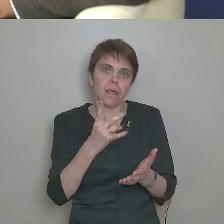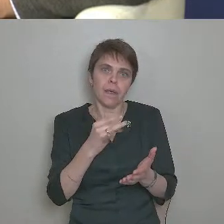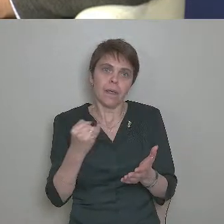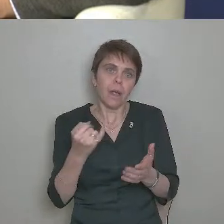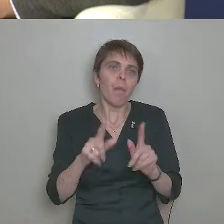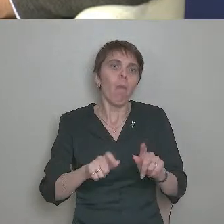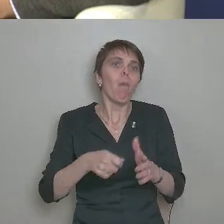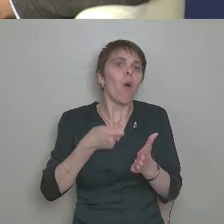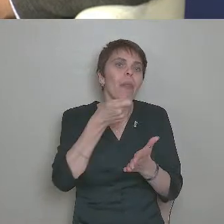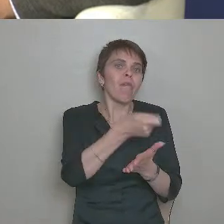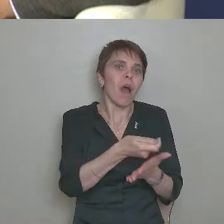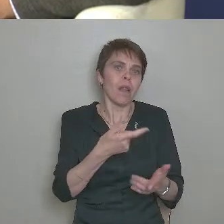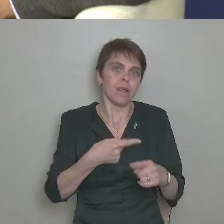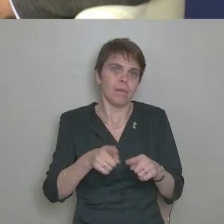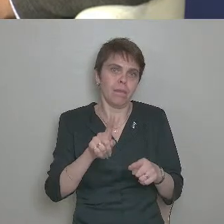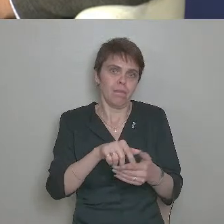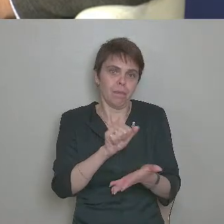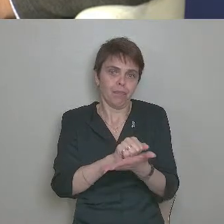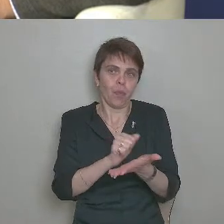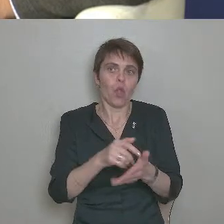but this person was